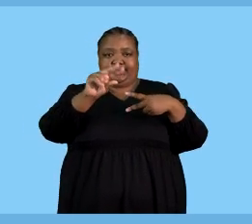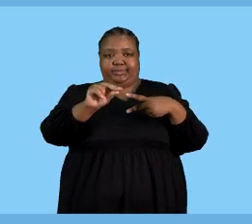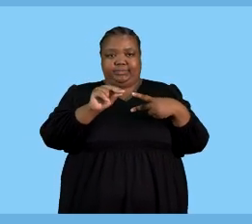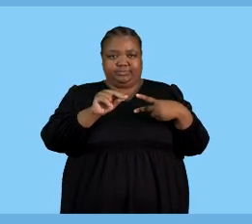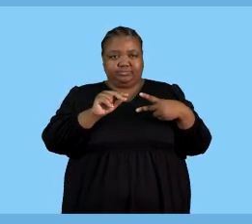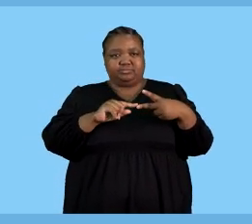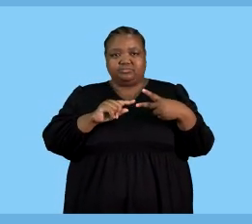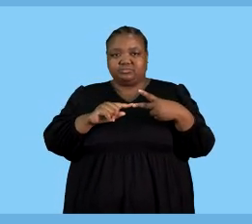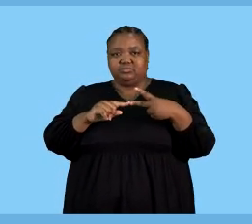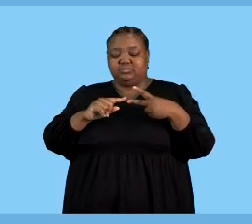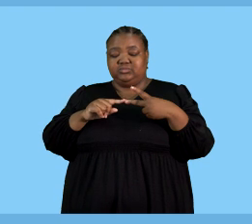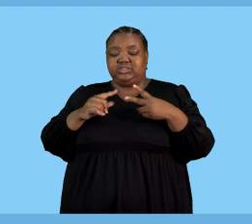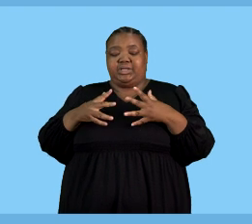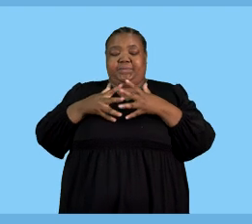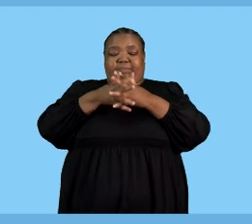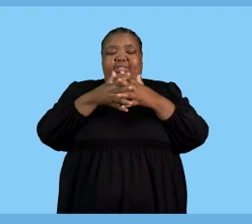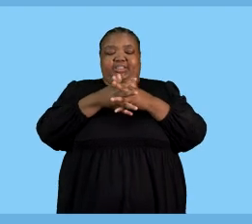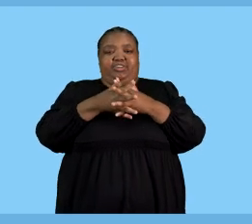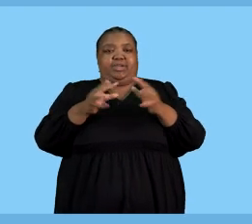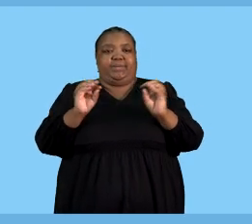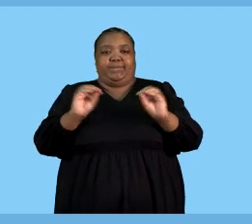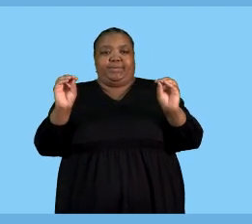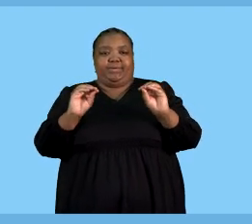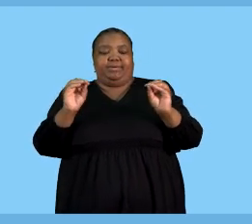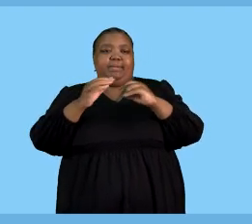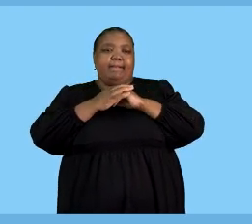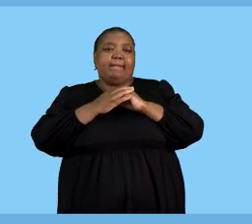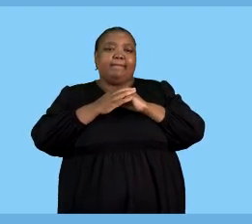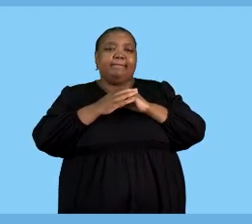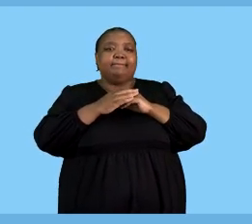No. And sugar is not a mixture,